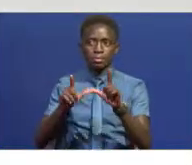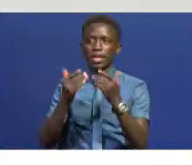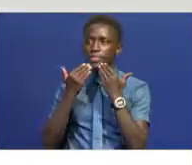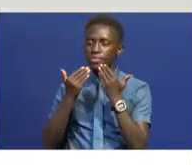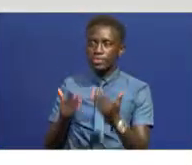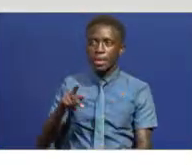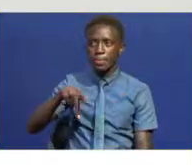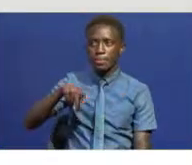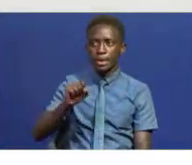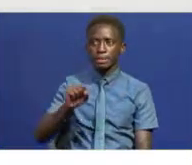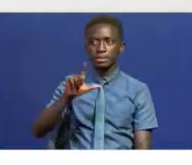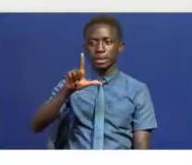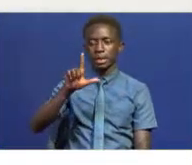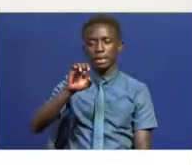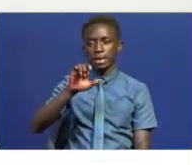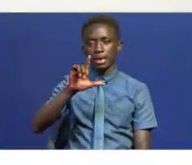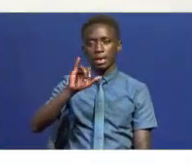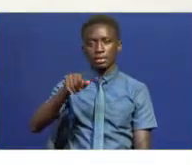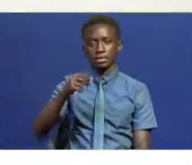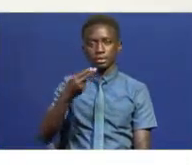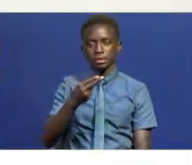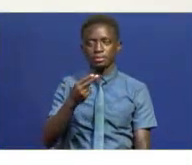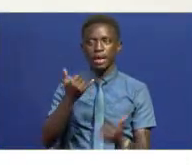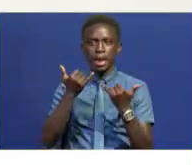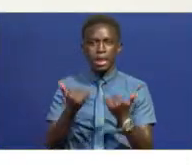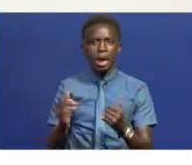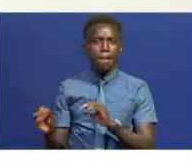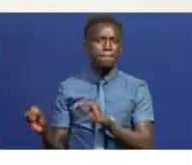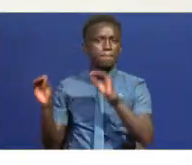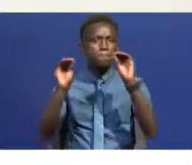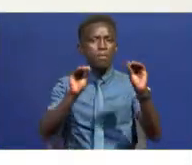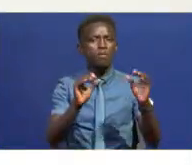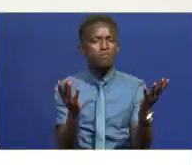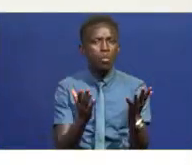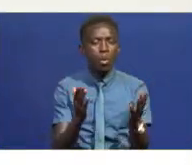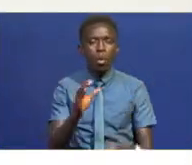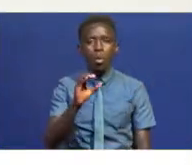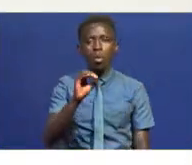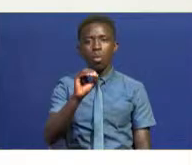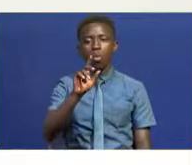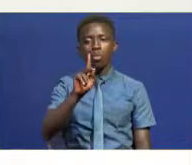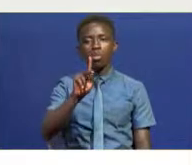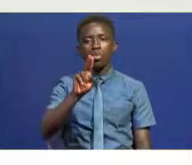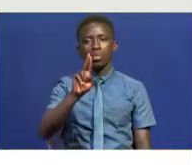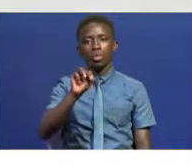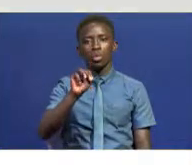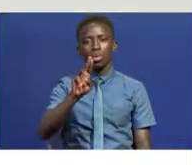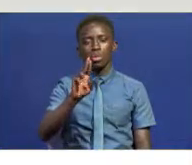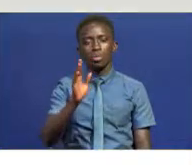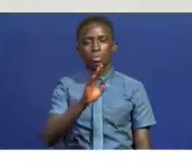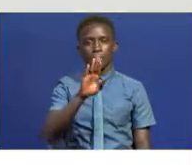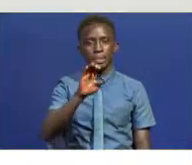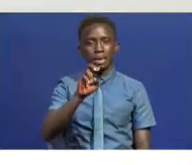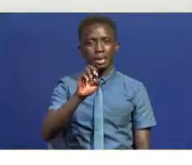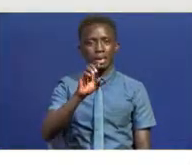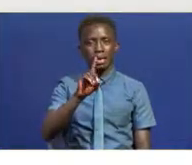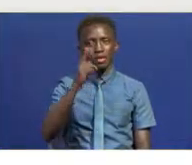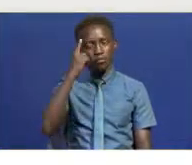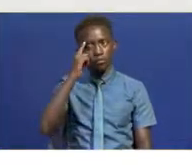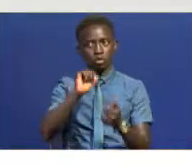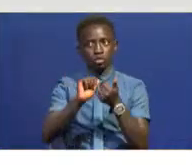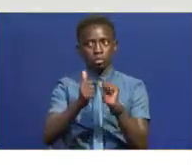Elijah Mwangi, for joining us tonight. We now cross over to Okumu Bernard for the sports. But before